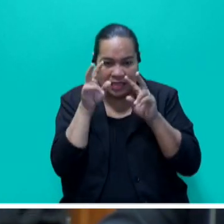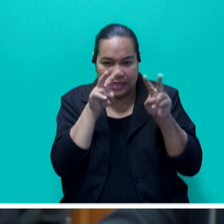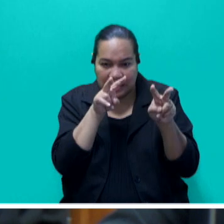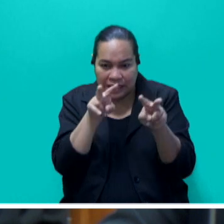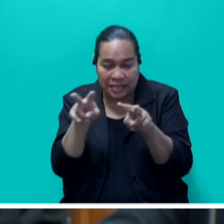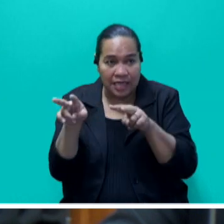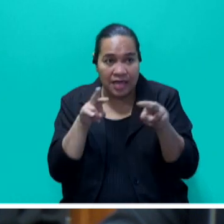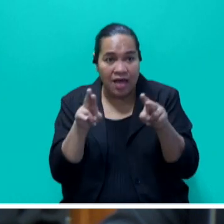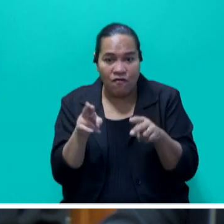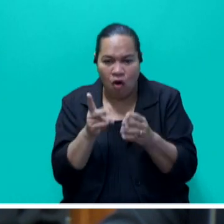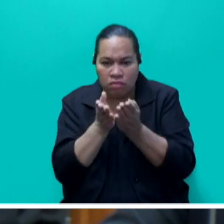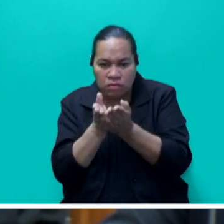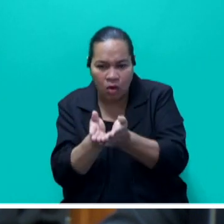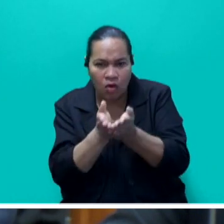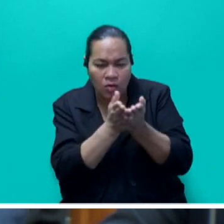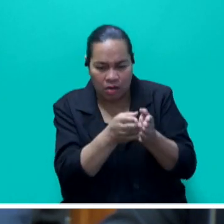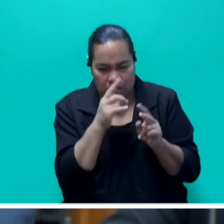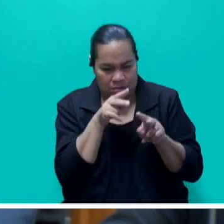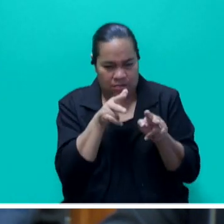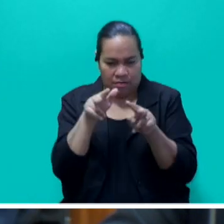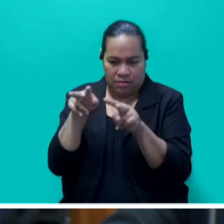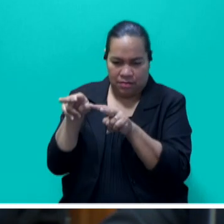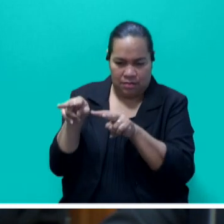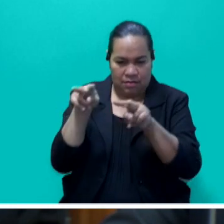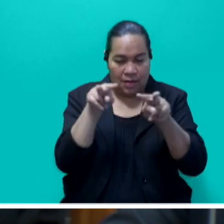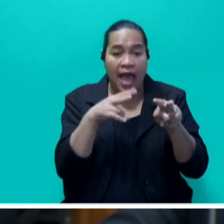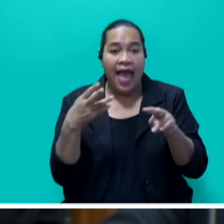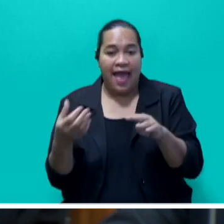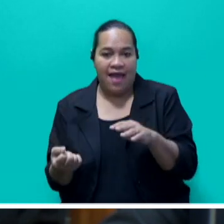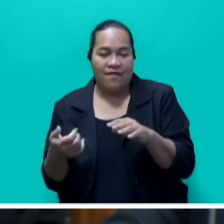business of fishing vessels in Fiji waters is covered under